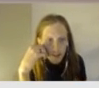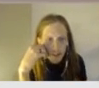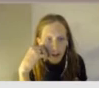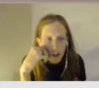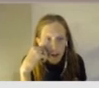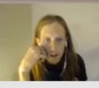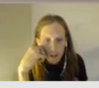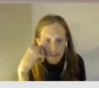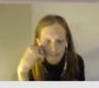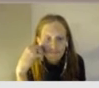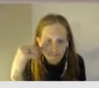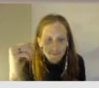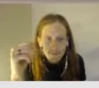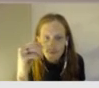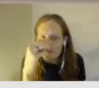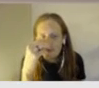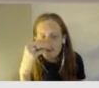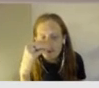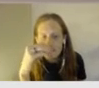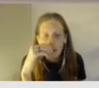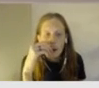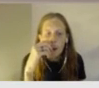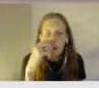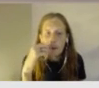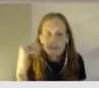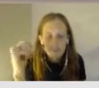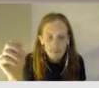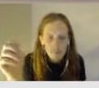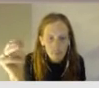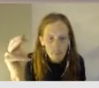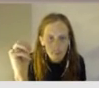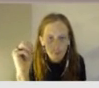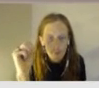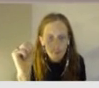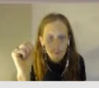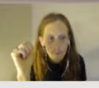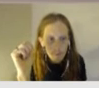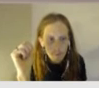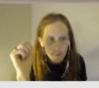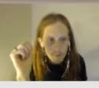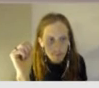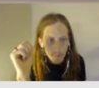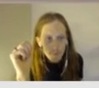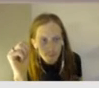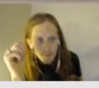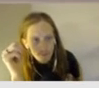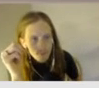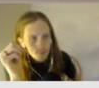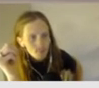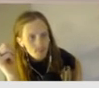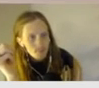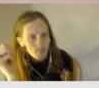know, they don't happen overnight. It's a progression, right? And these little things build and you got to be aware and you got to be calling attention to those little things so that we